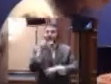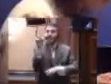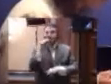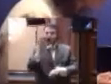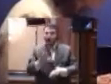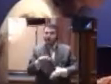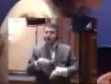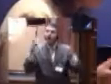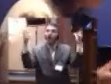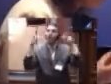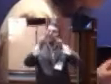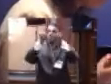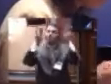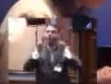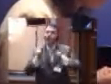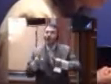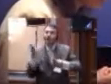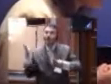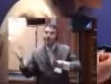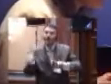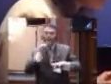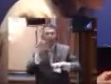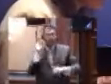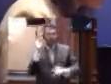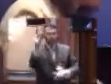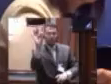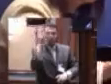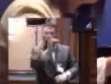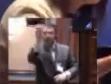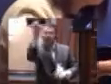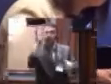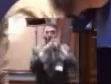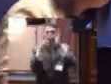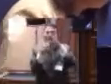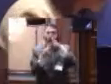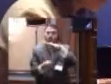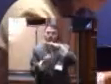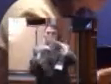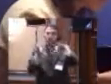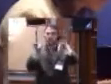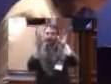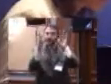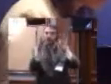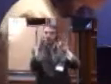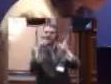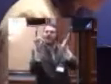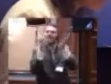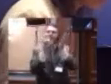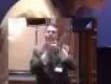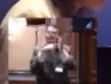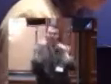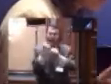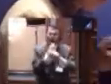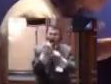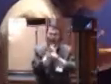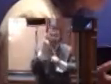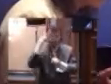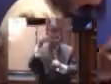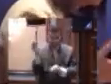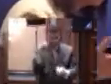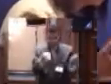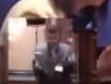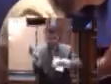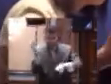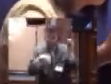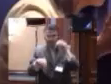be drafted in a constituent assembly, but didn't really develop the substantive areas on the